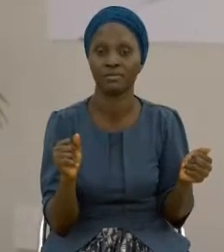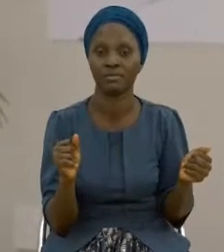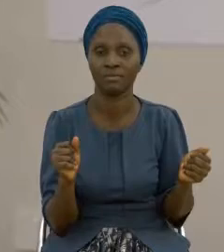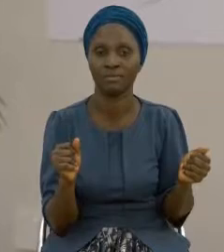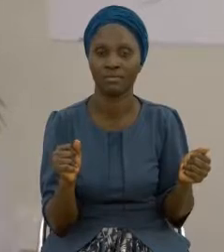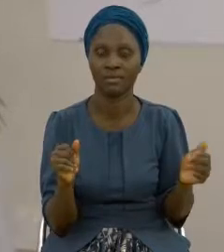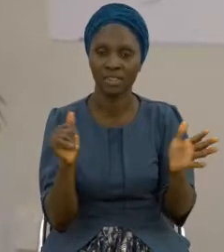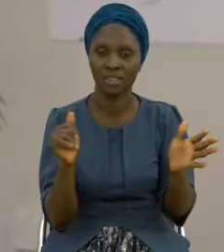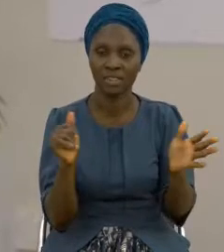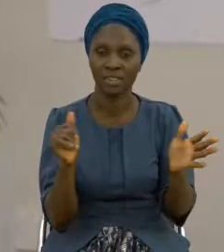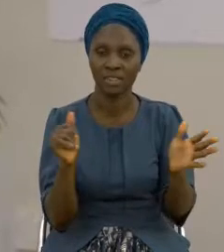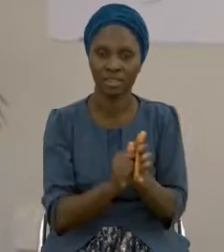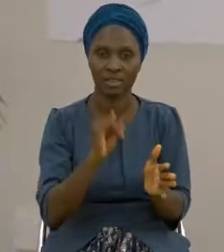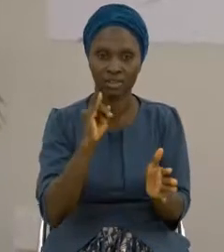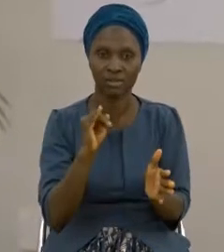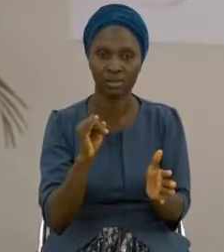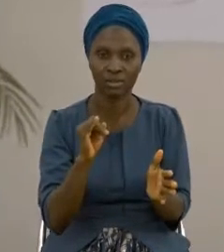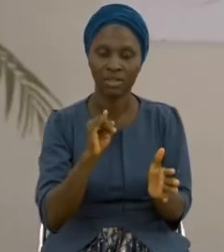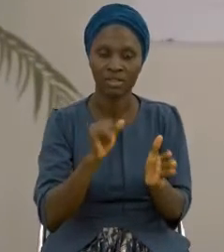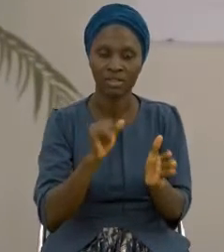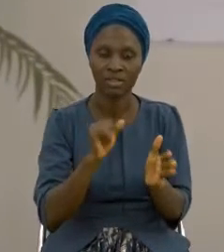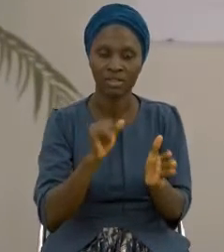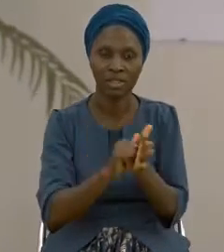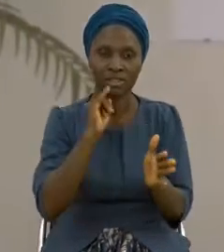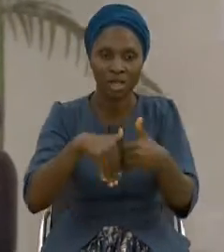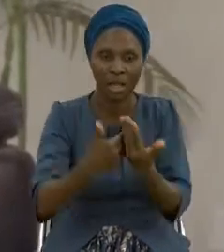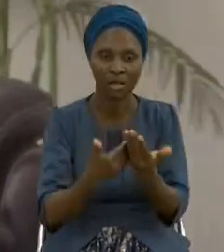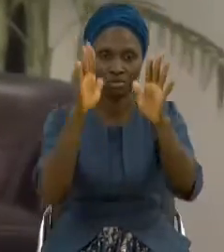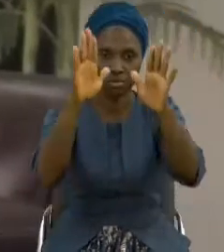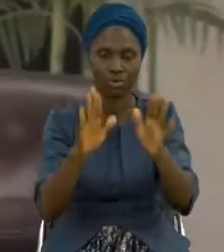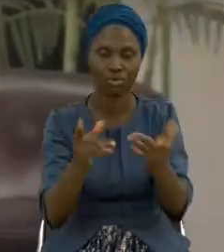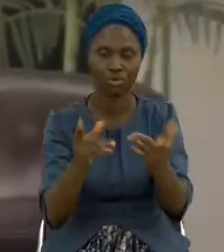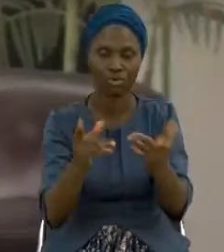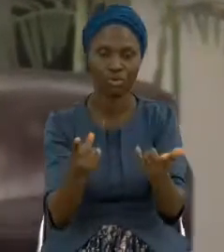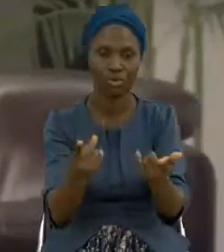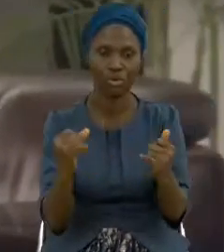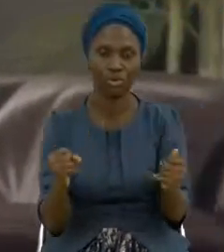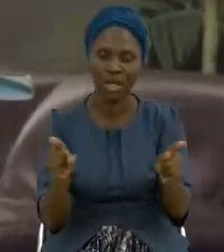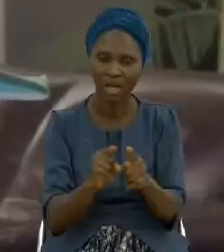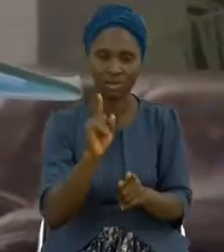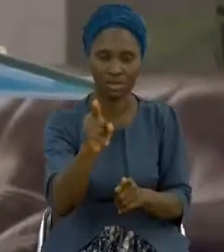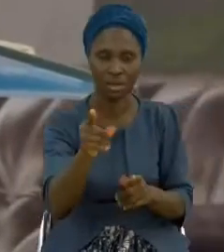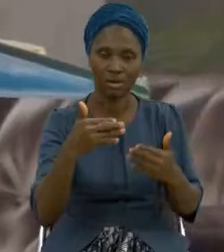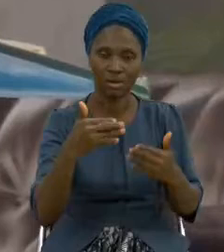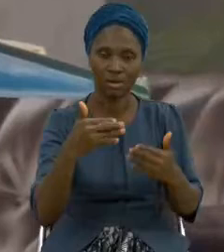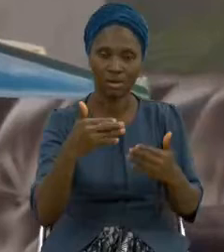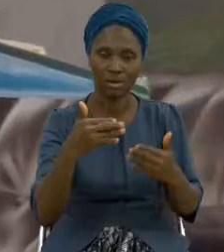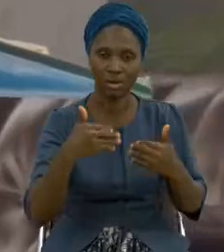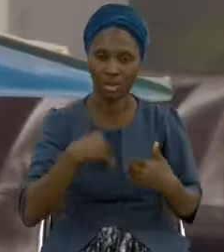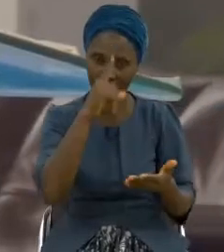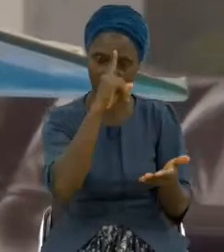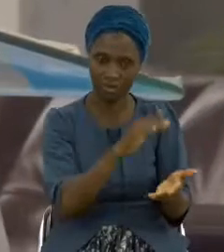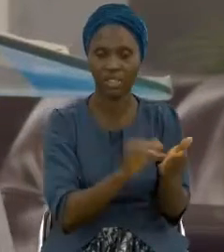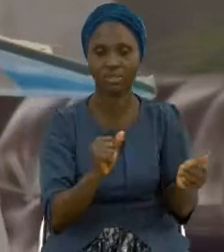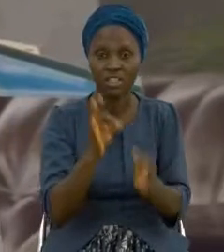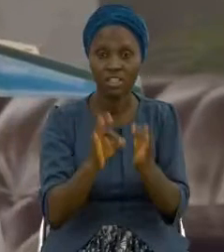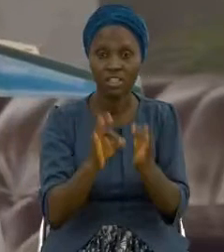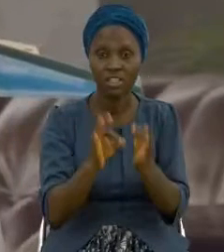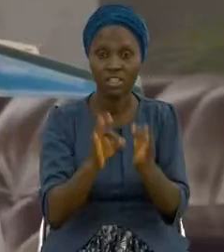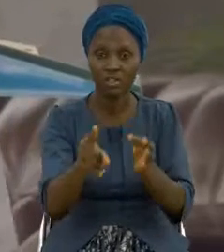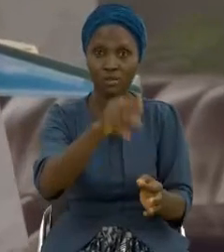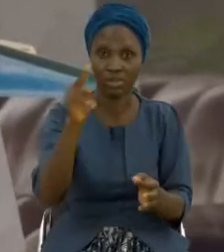come. As thou hast believed. If you need healing, as thou hast believed. If you